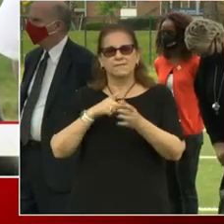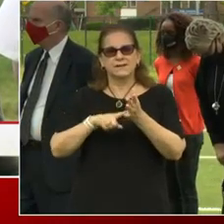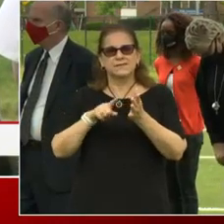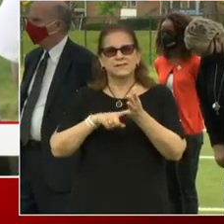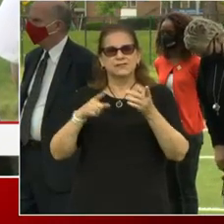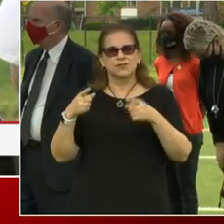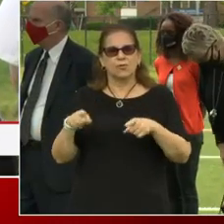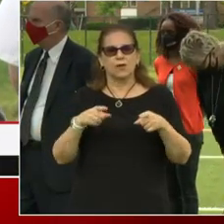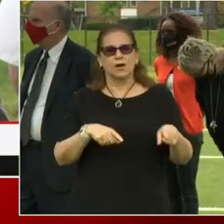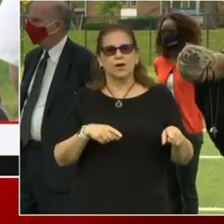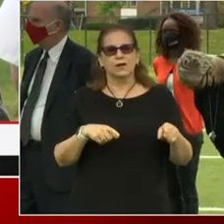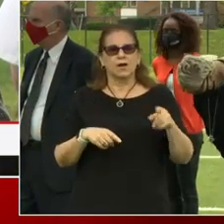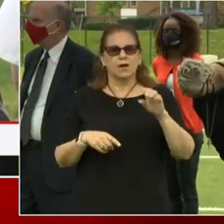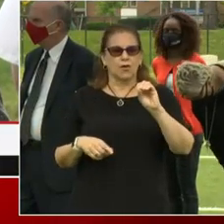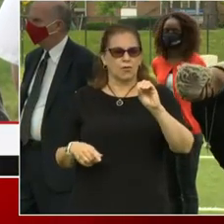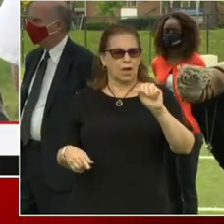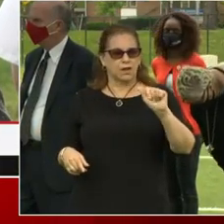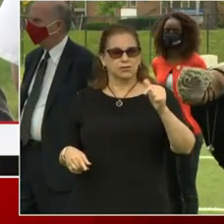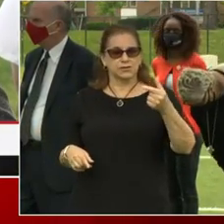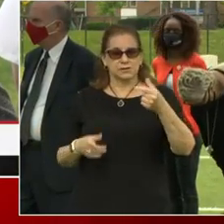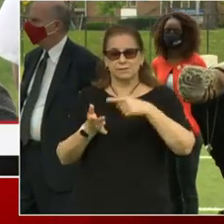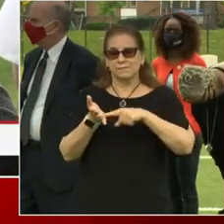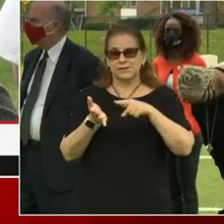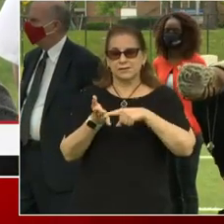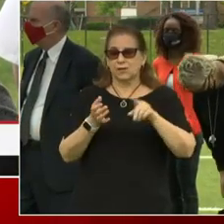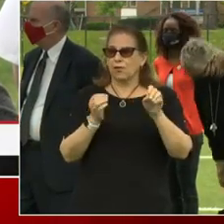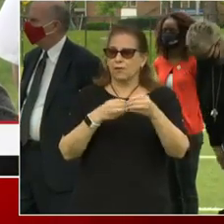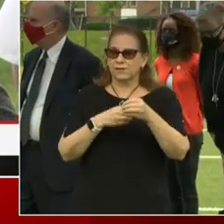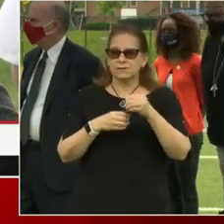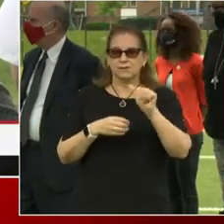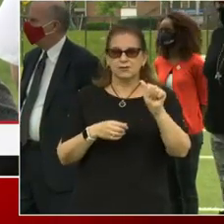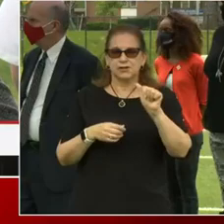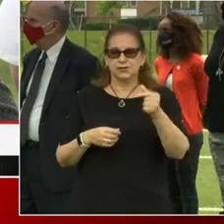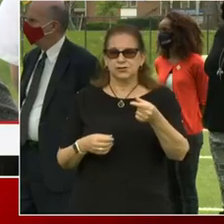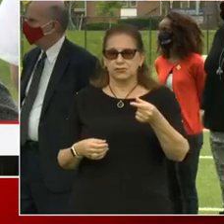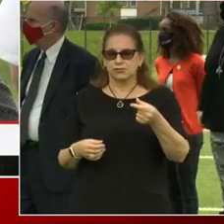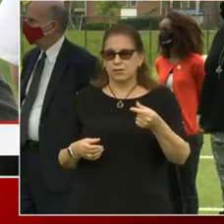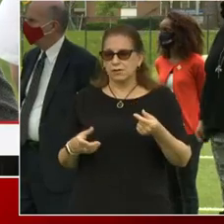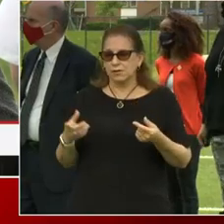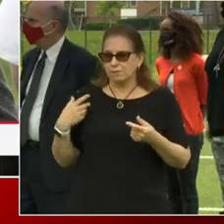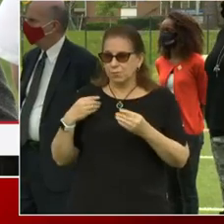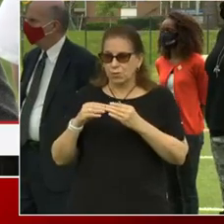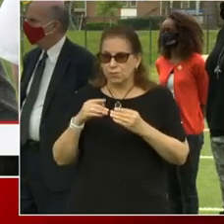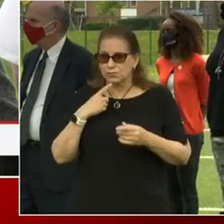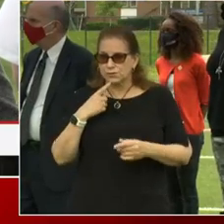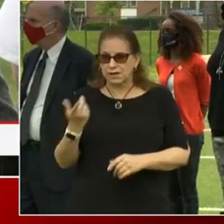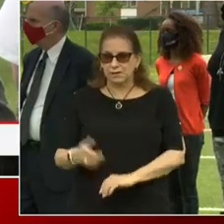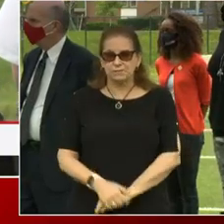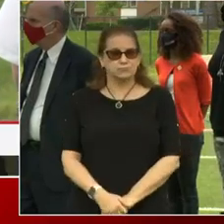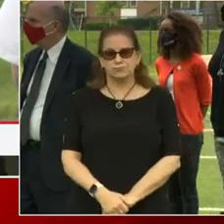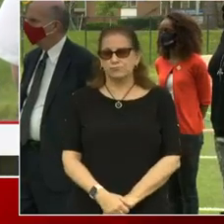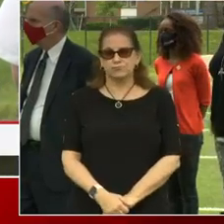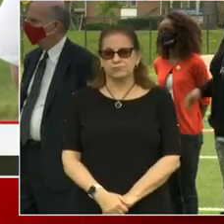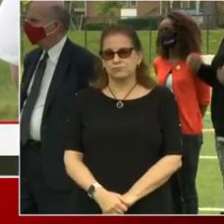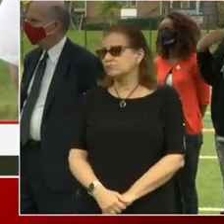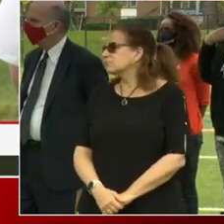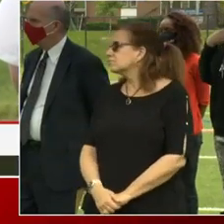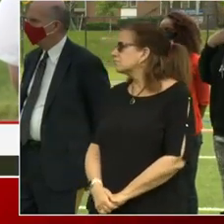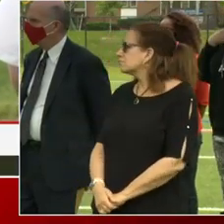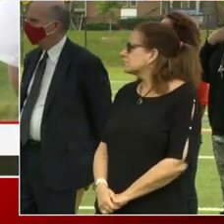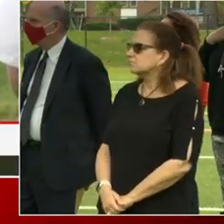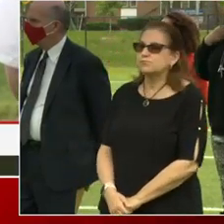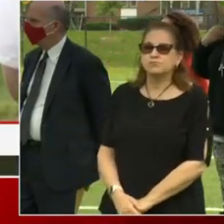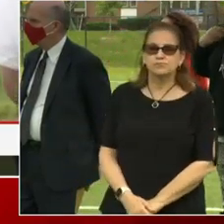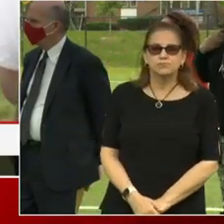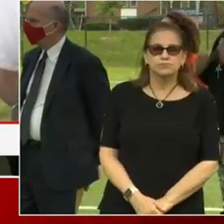General is investigating. And do you have anything more to add to that, Chris? Office of the Inspector General,